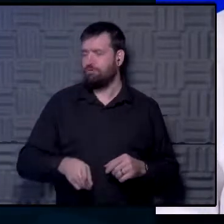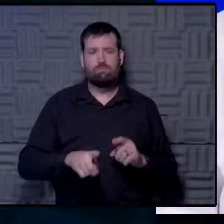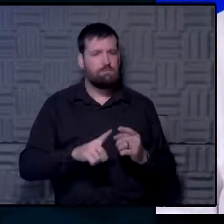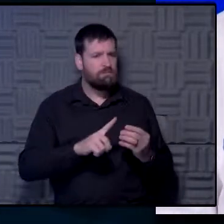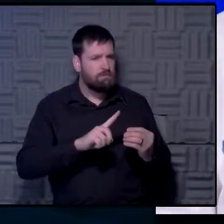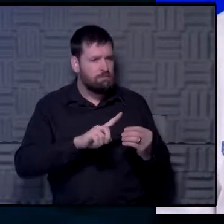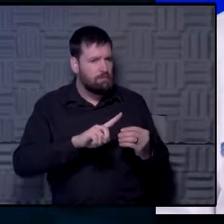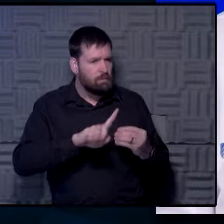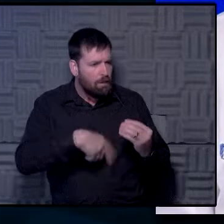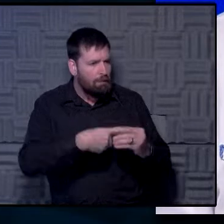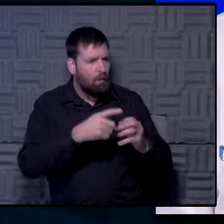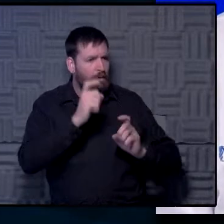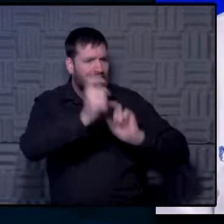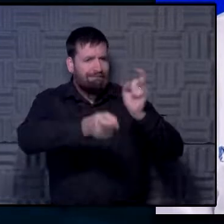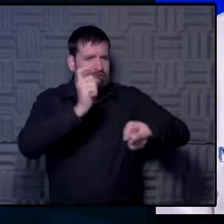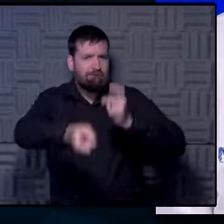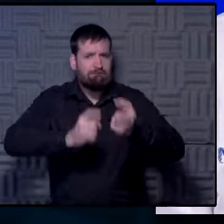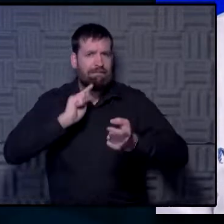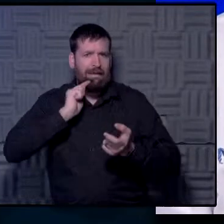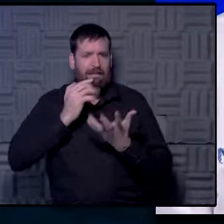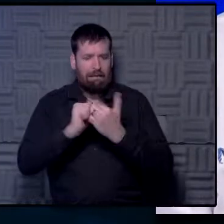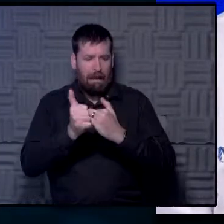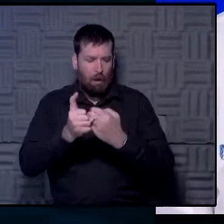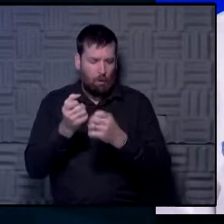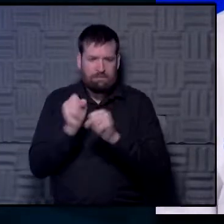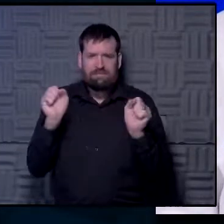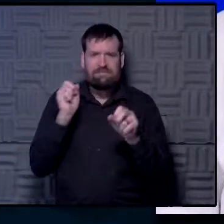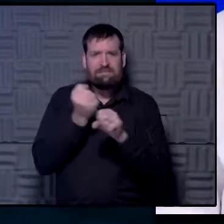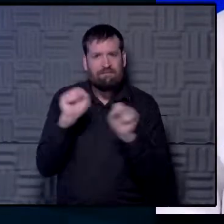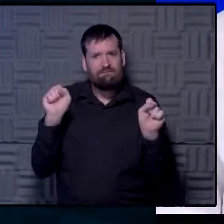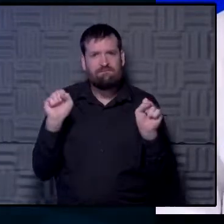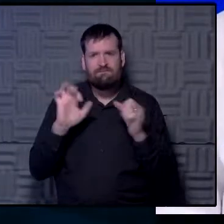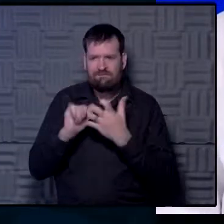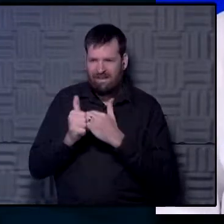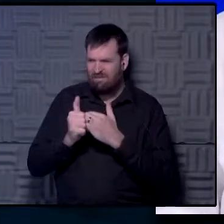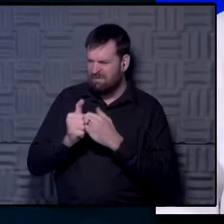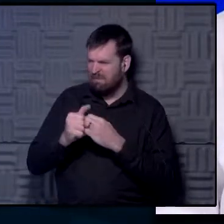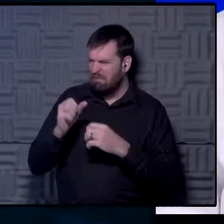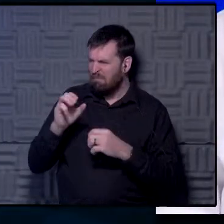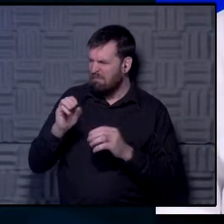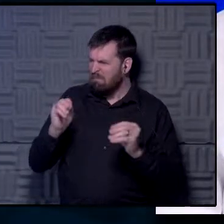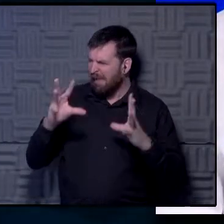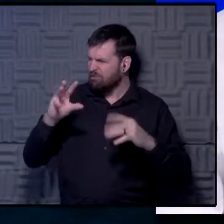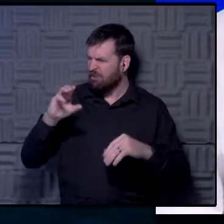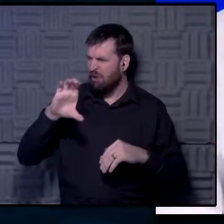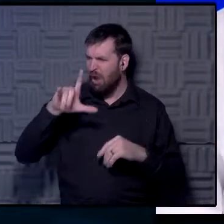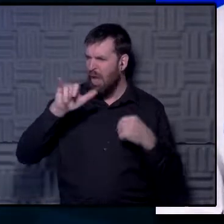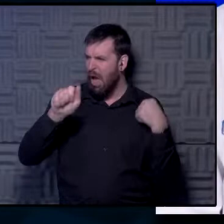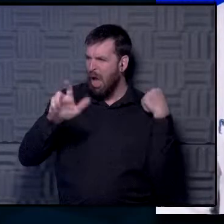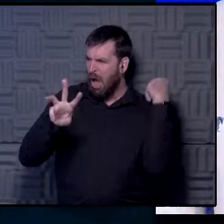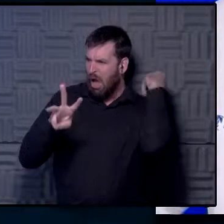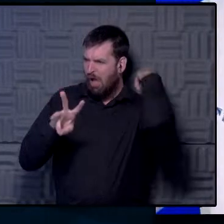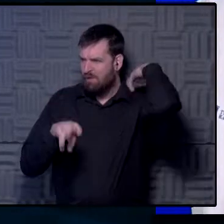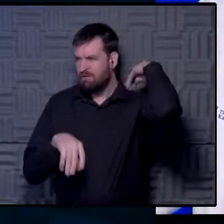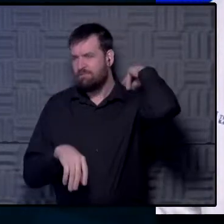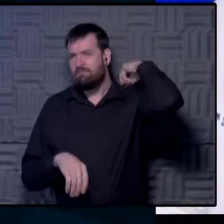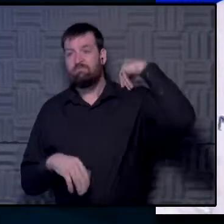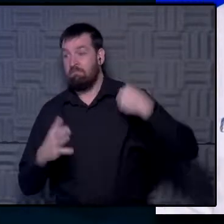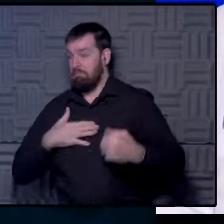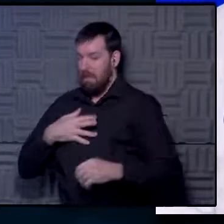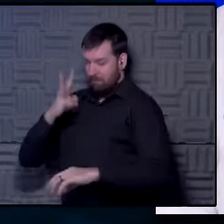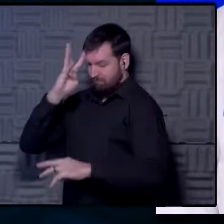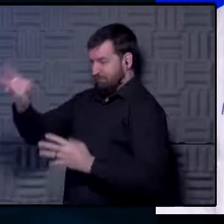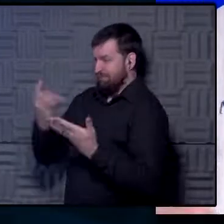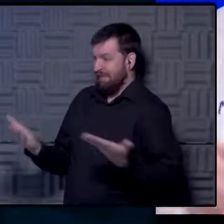about giving out candy? How can we do that safely? You said something about some magic claw? Yeah, well, that was my made-up thing. I don't